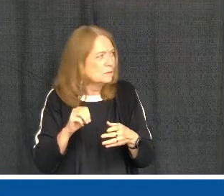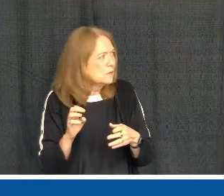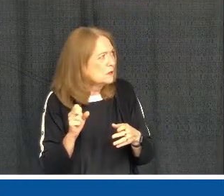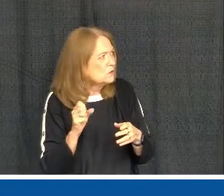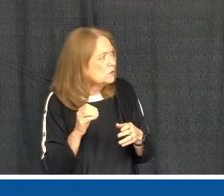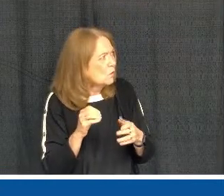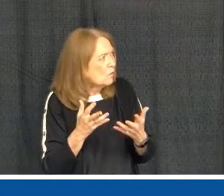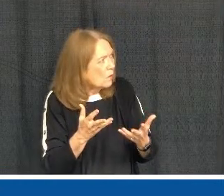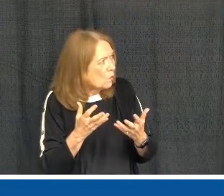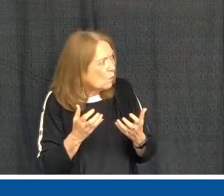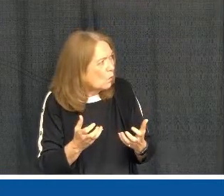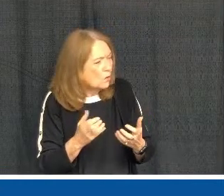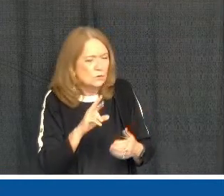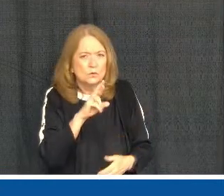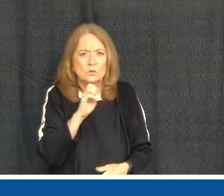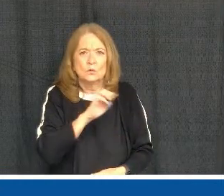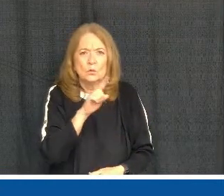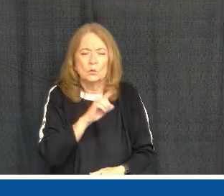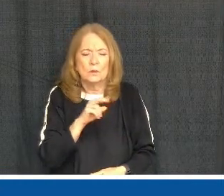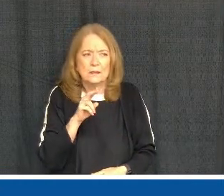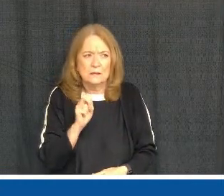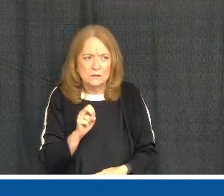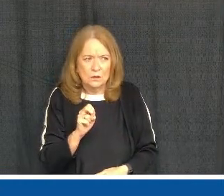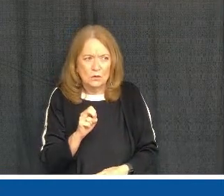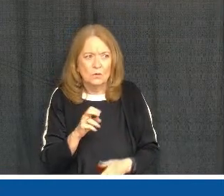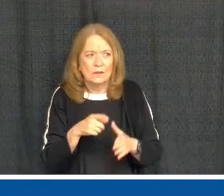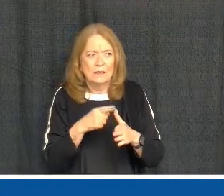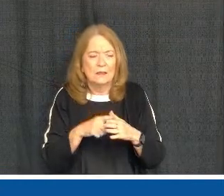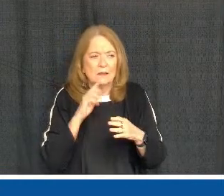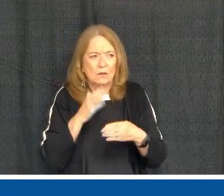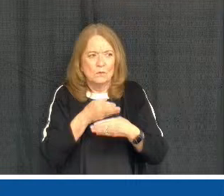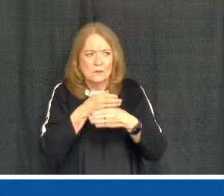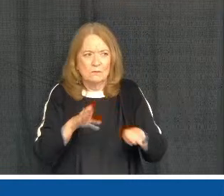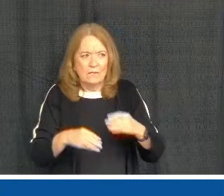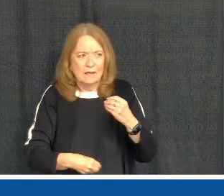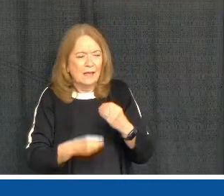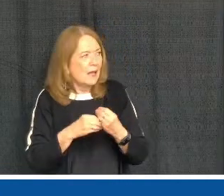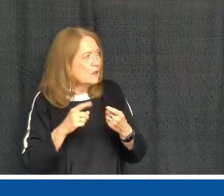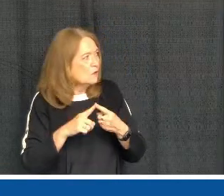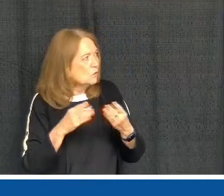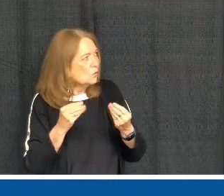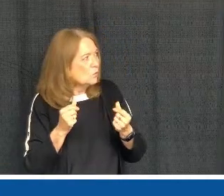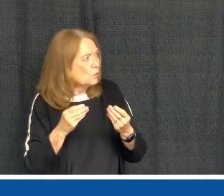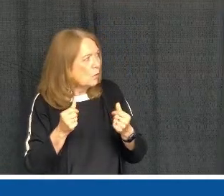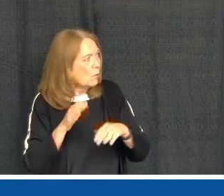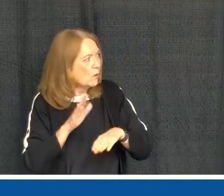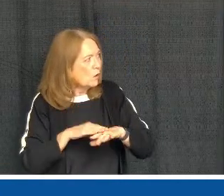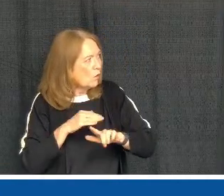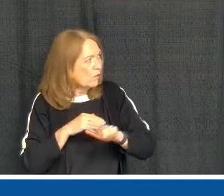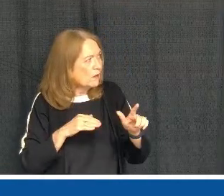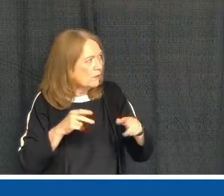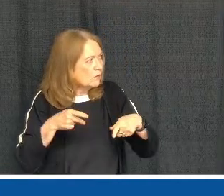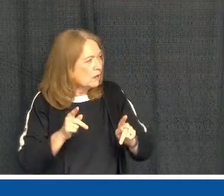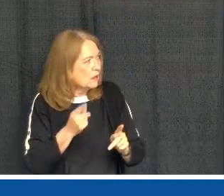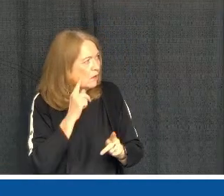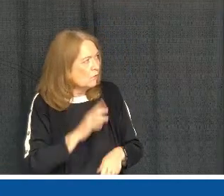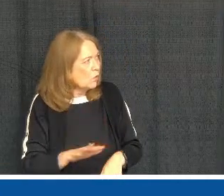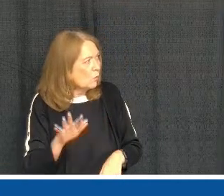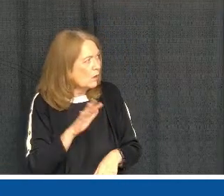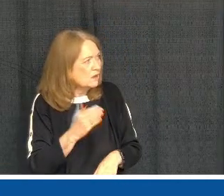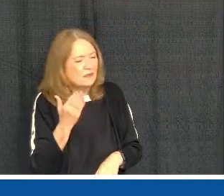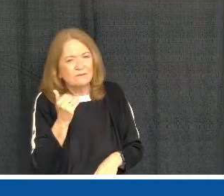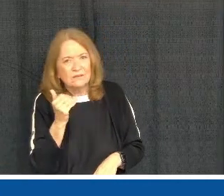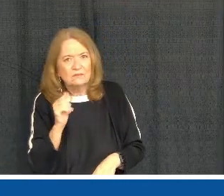looking to rezone this, and if it rezones, they'll subdivide it and add it to the property to the west, allowing for approximately 15,